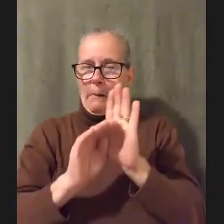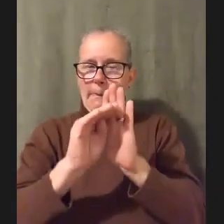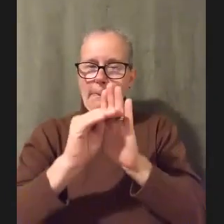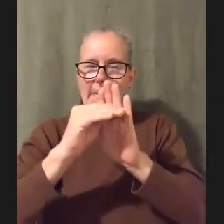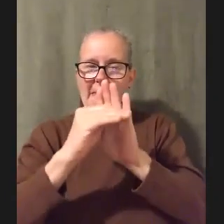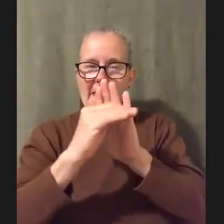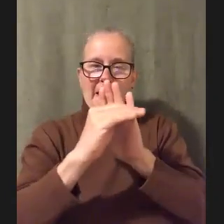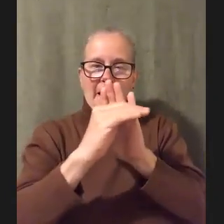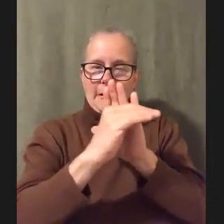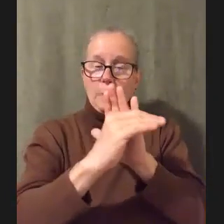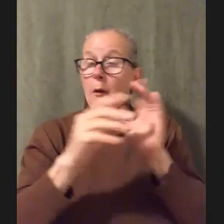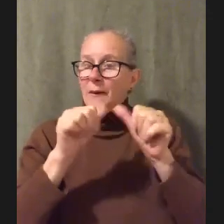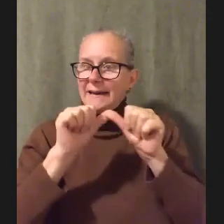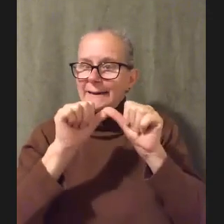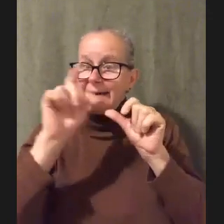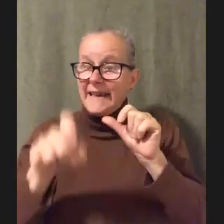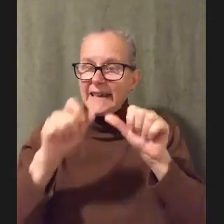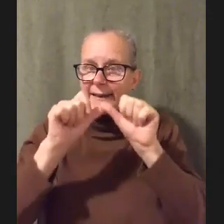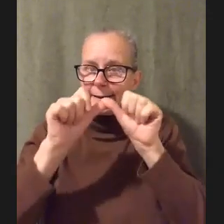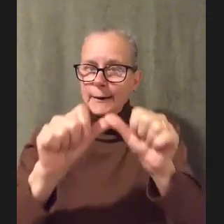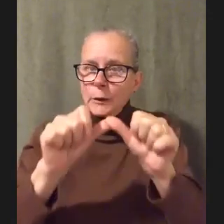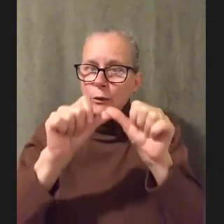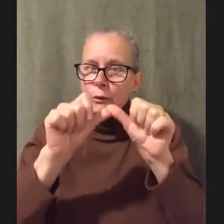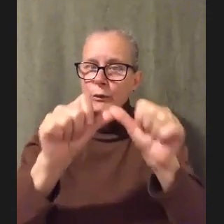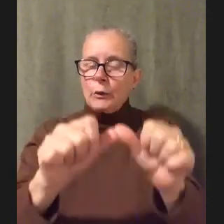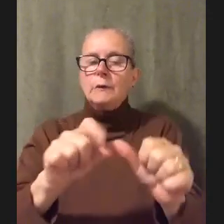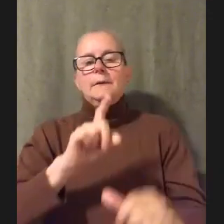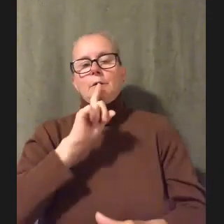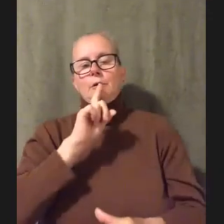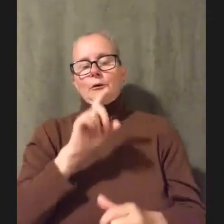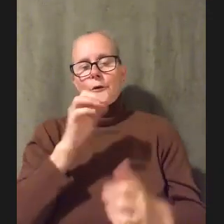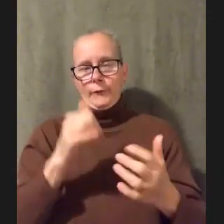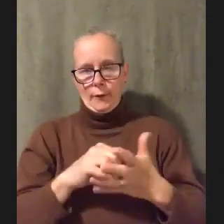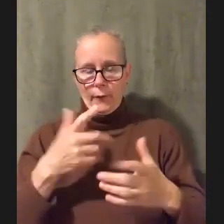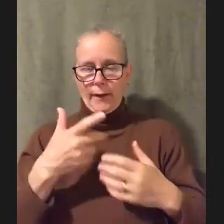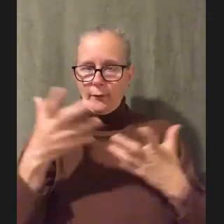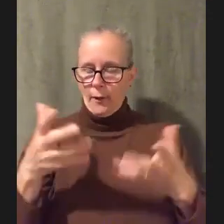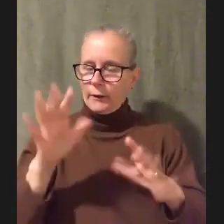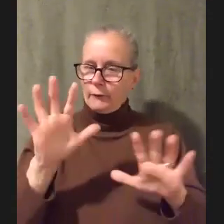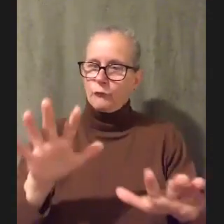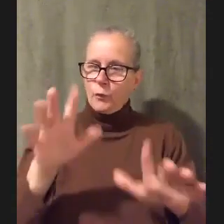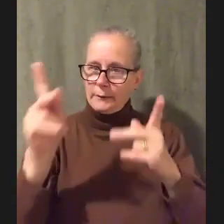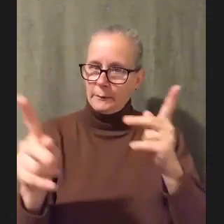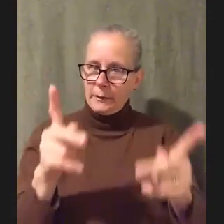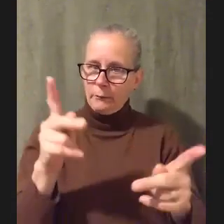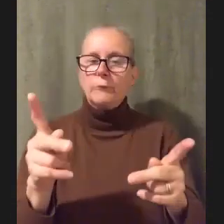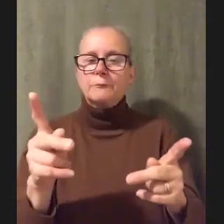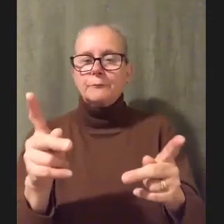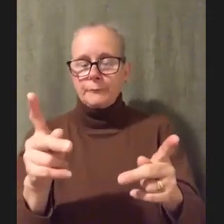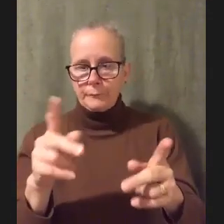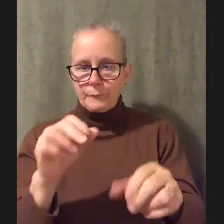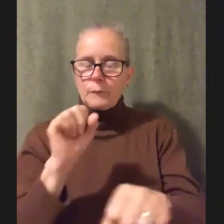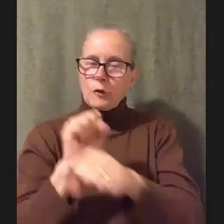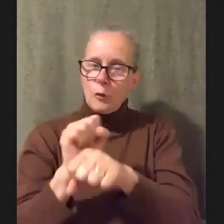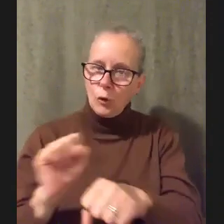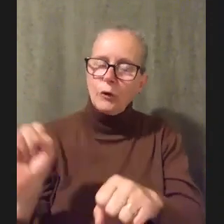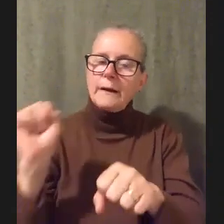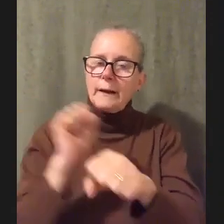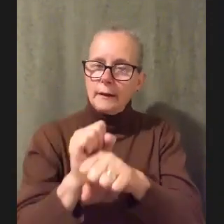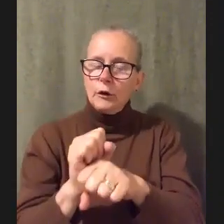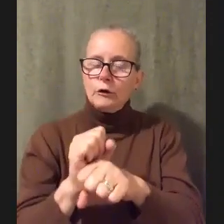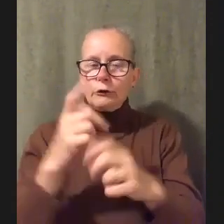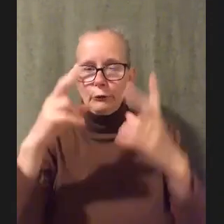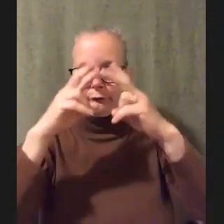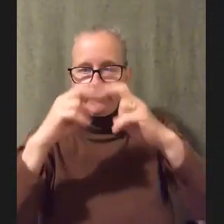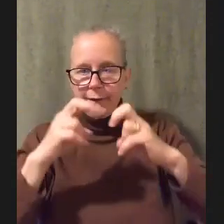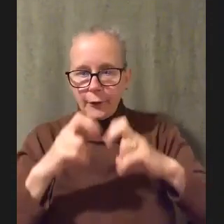on this. And we be assured that we've got a lot of just great people working to figure out,